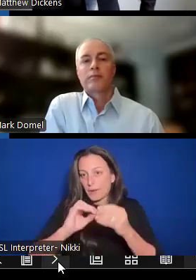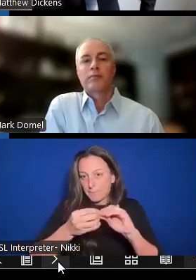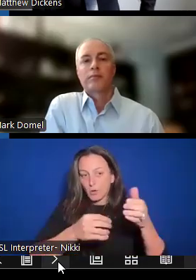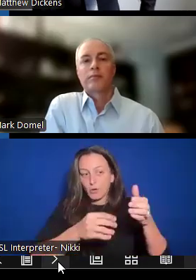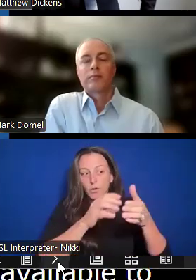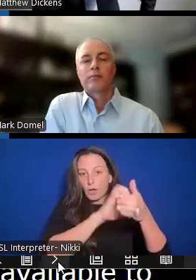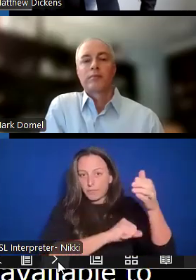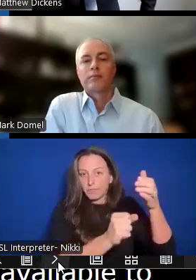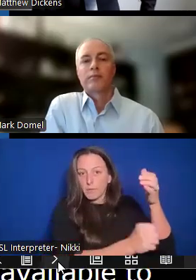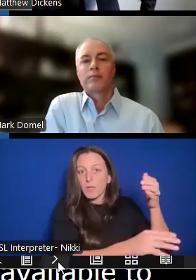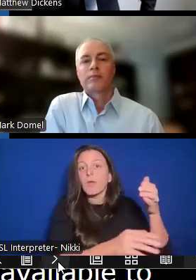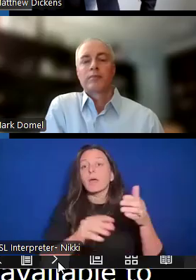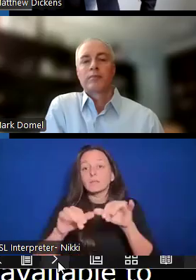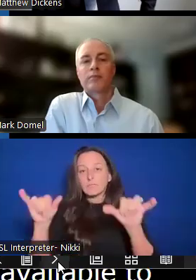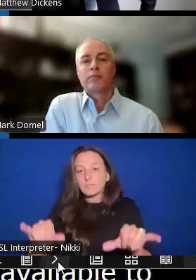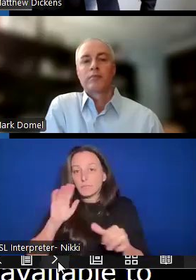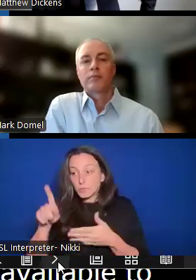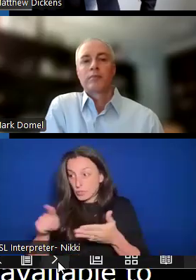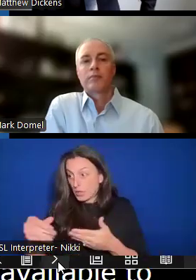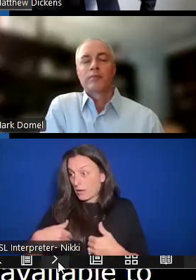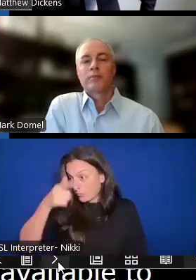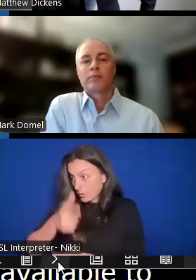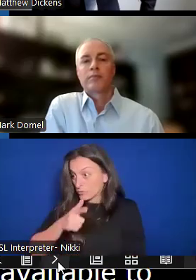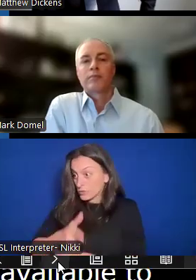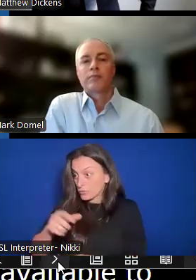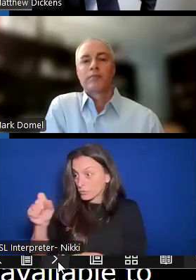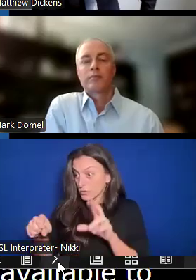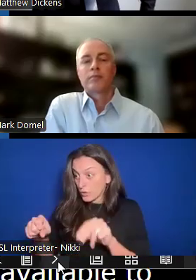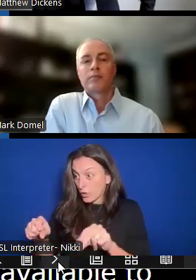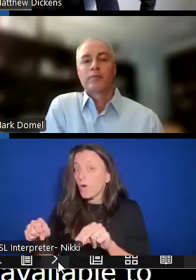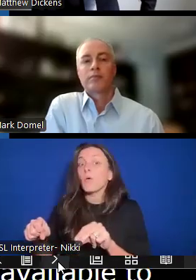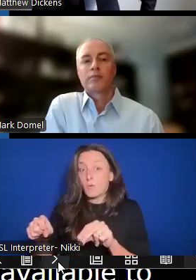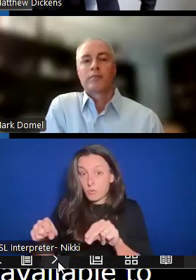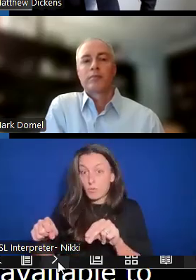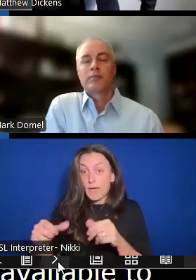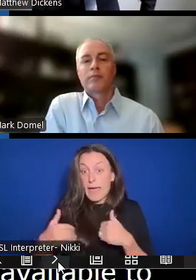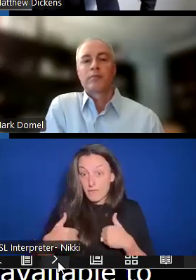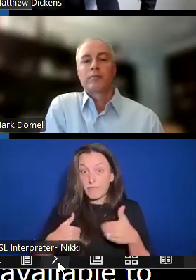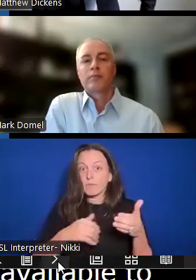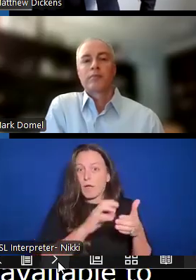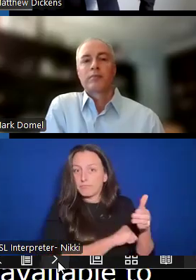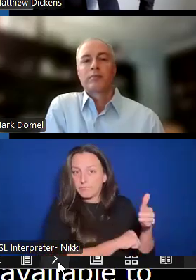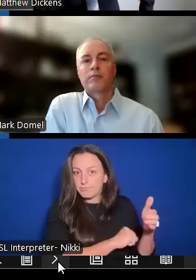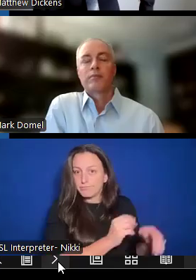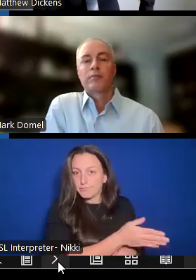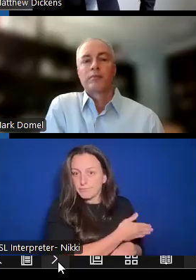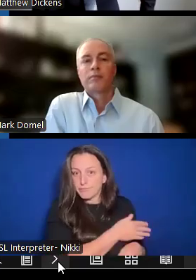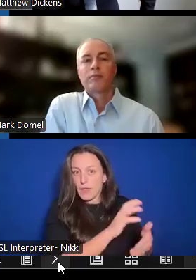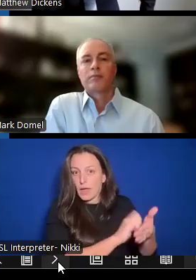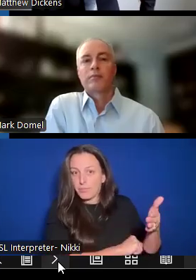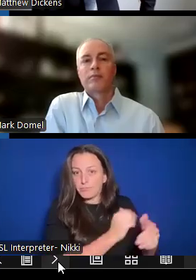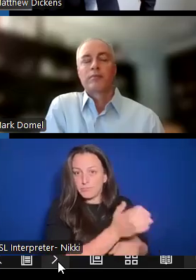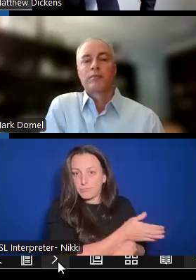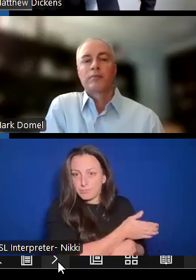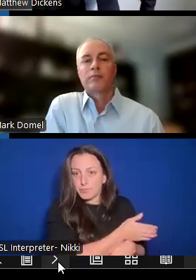in the system if they have any siblings that are participating, and and at that time grab those siblings and did reduce